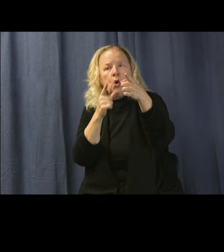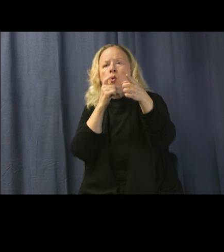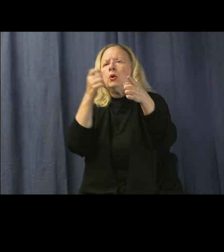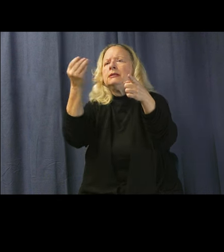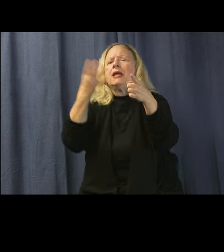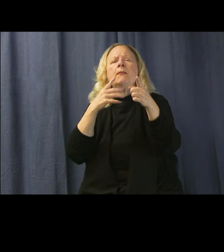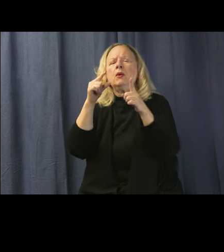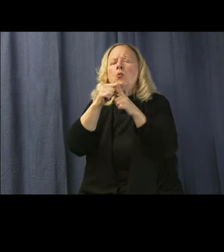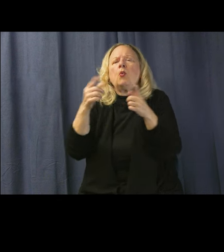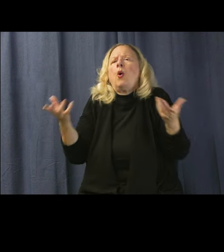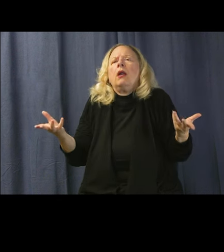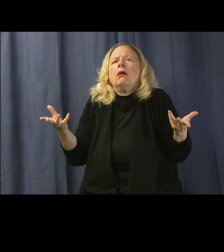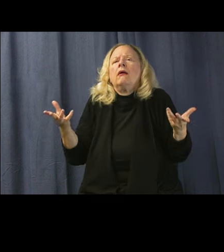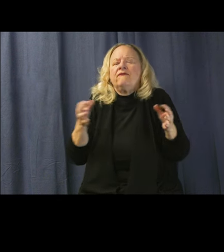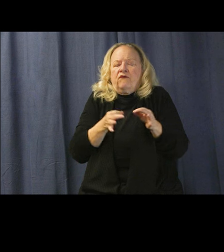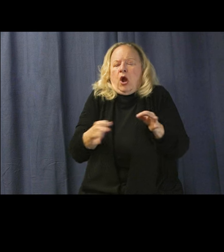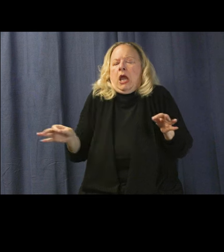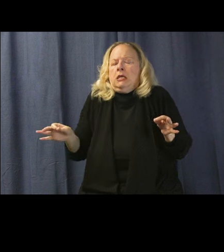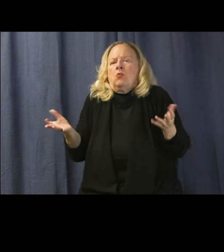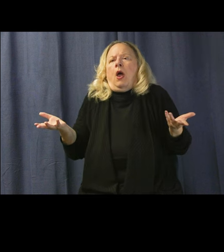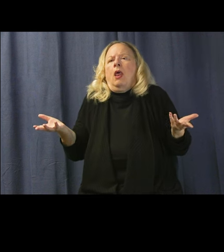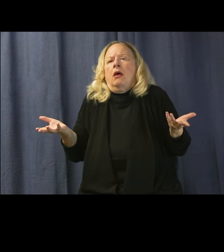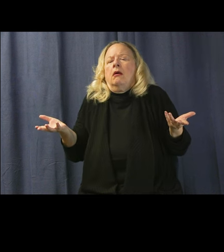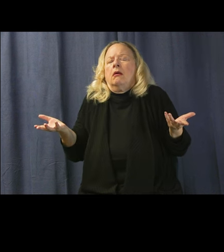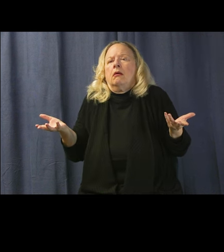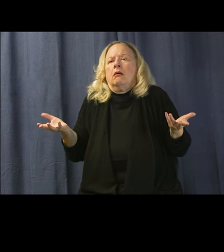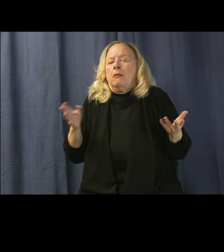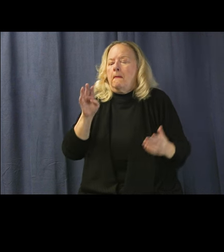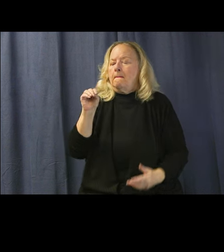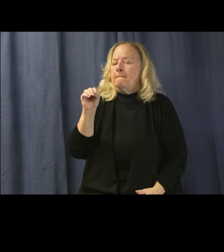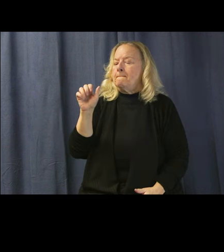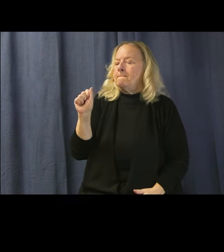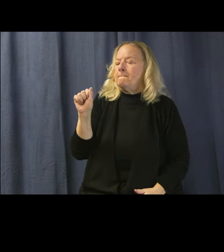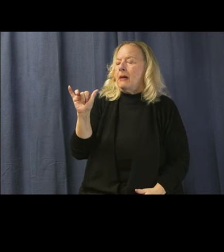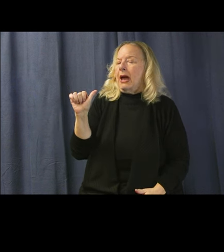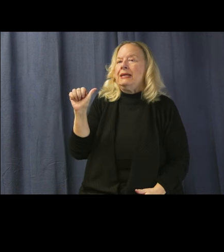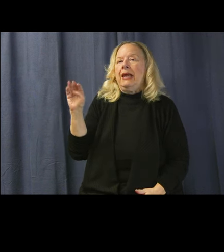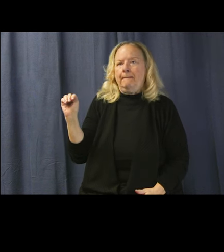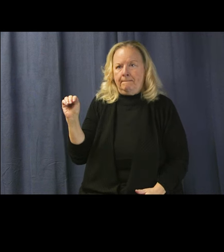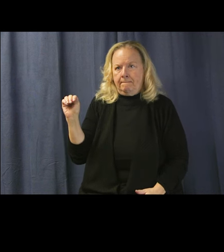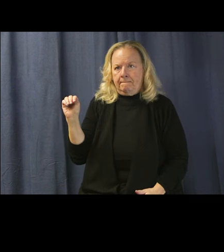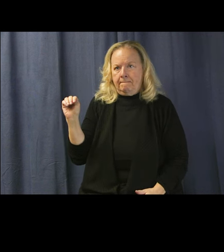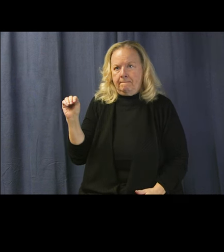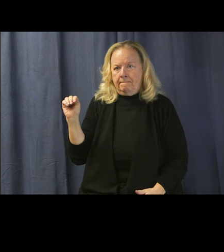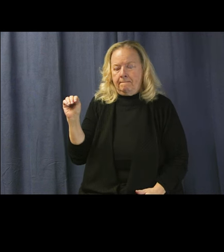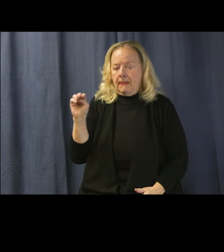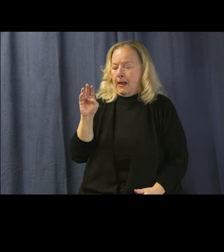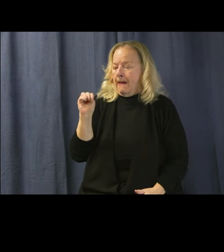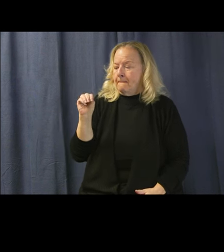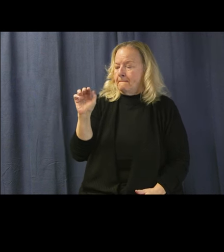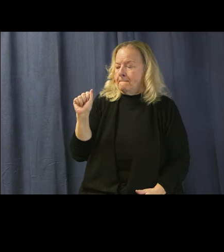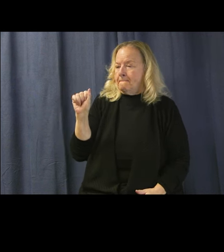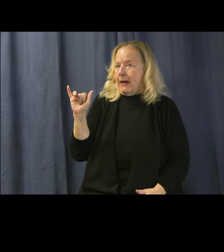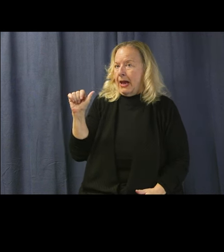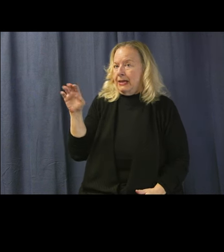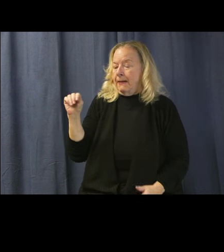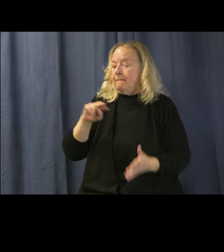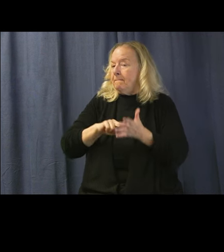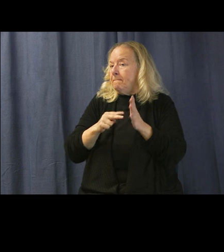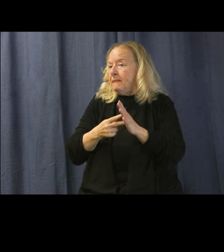can tell me what that is, that phrase? Mayim. That, okay, and what does Mayim